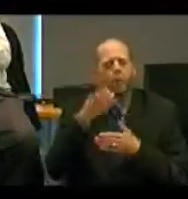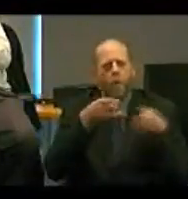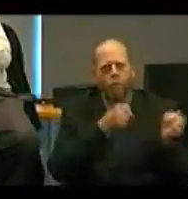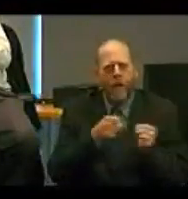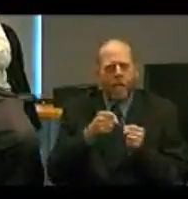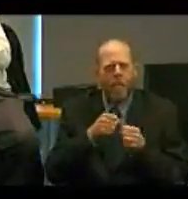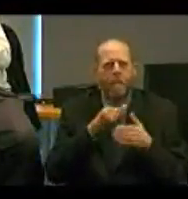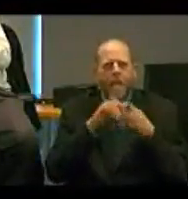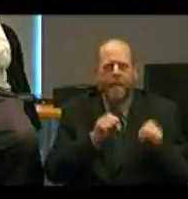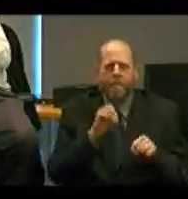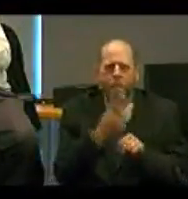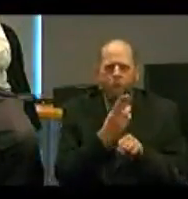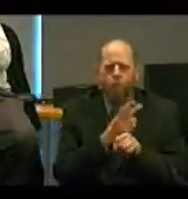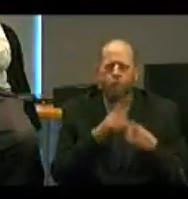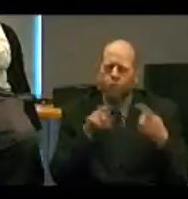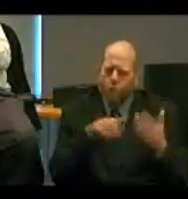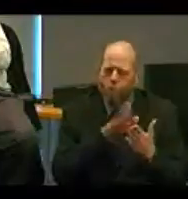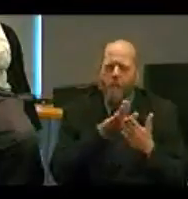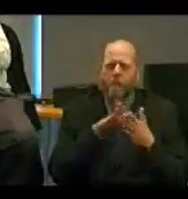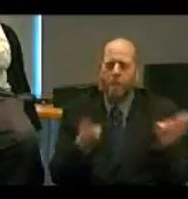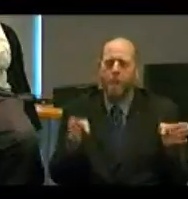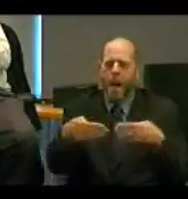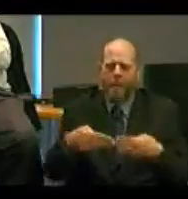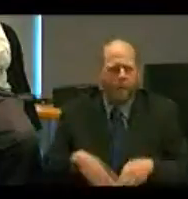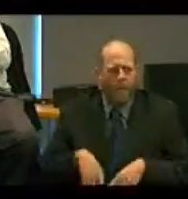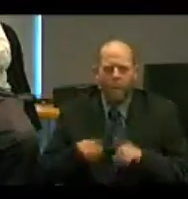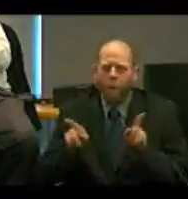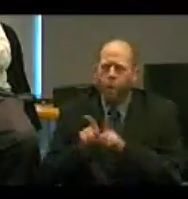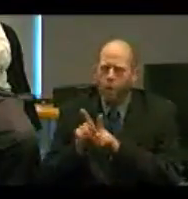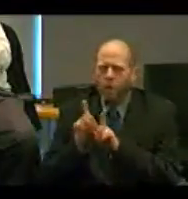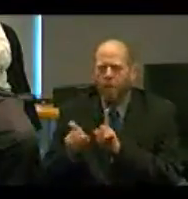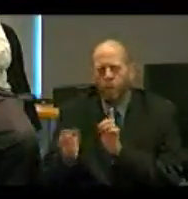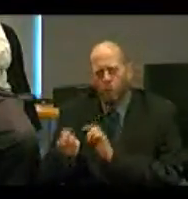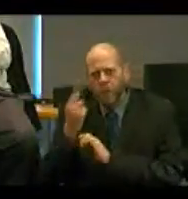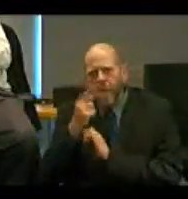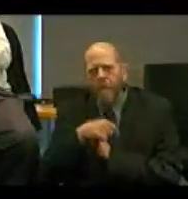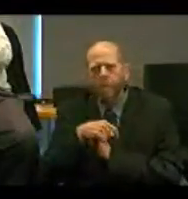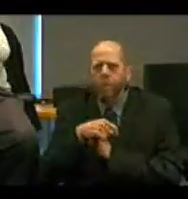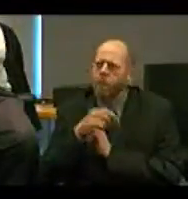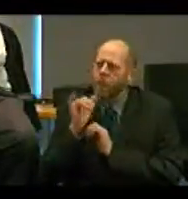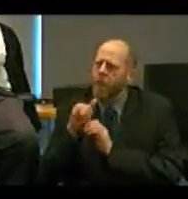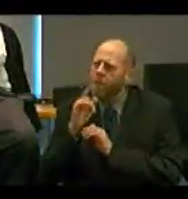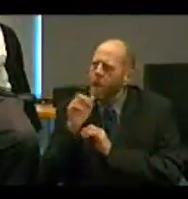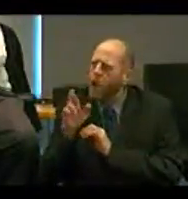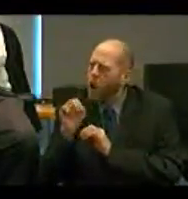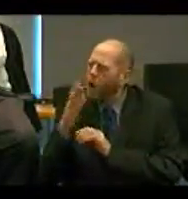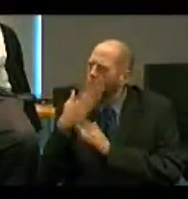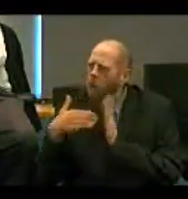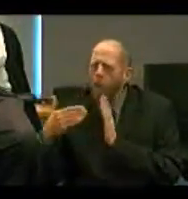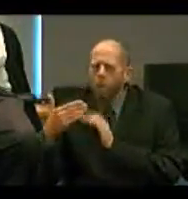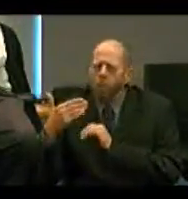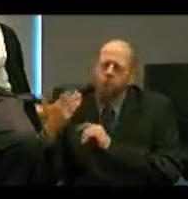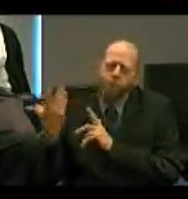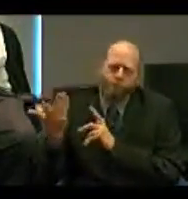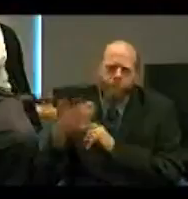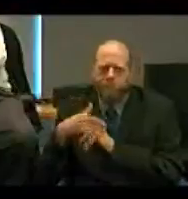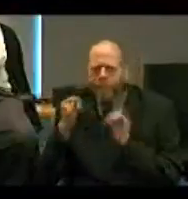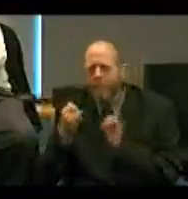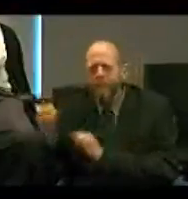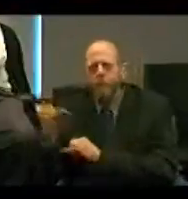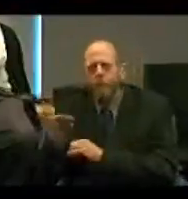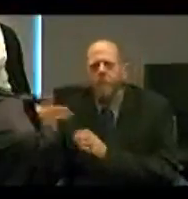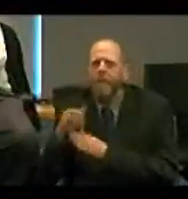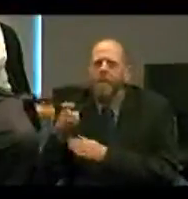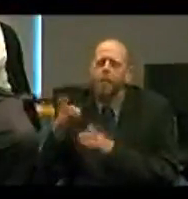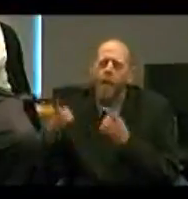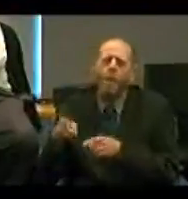strategy that can be used to address the box. But we also have to understand that there are some individual things that need